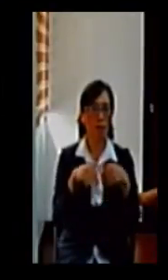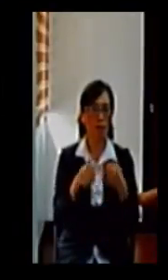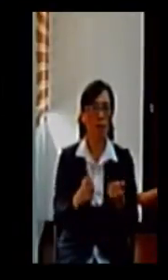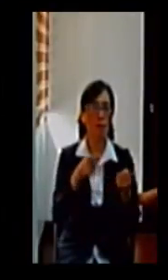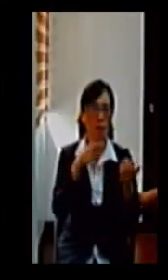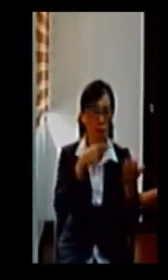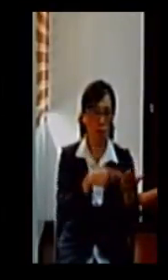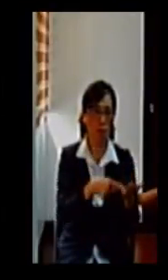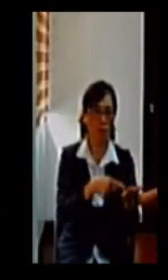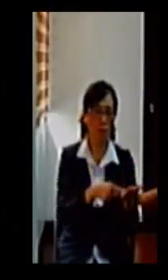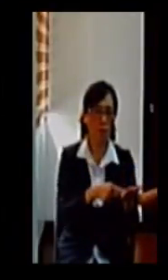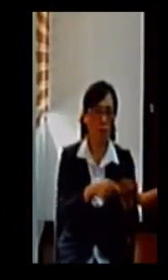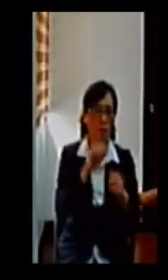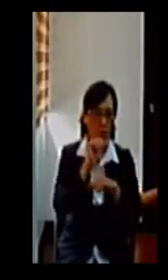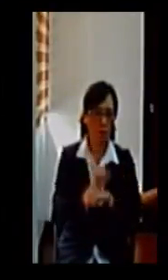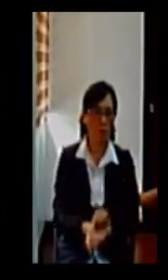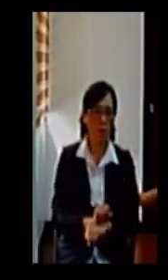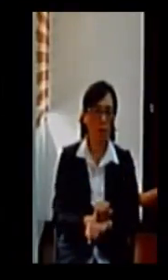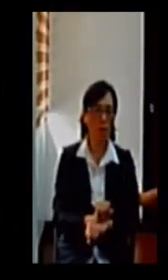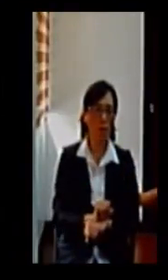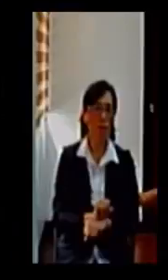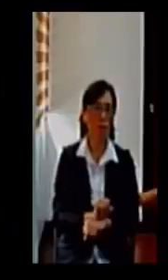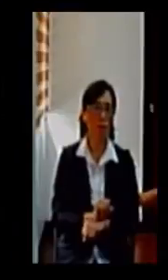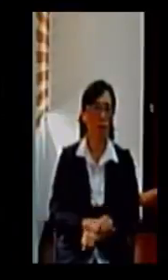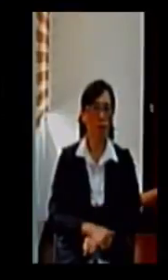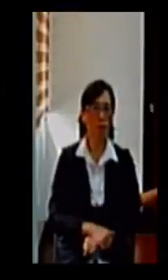pinpoint the impact?